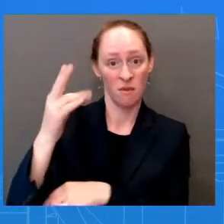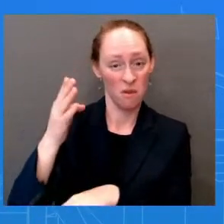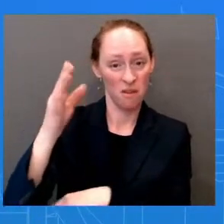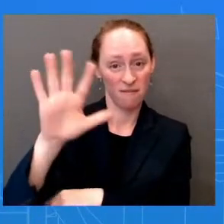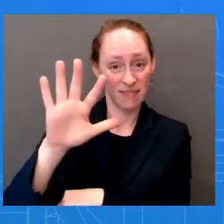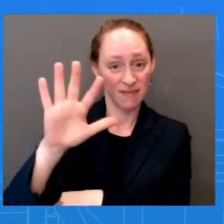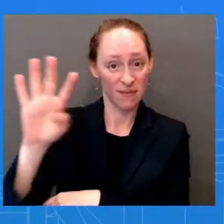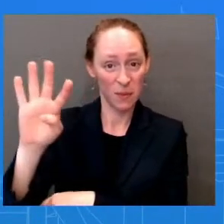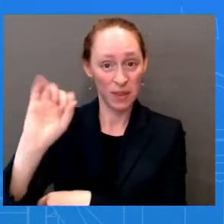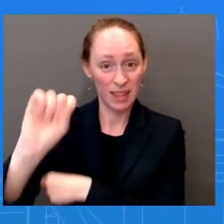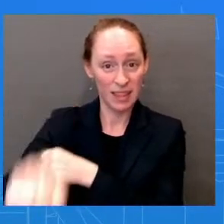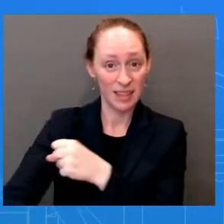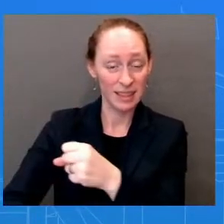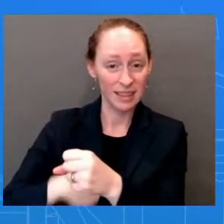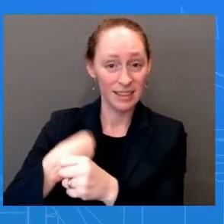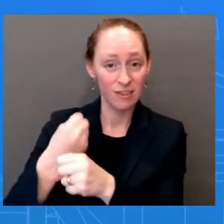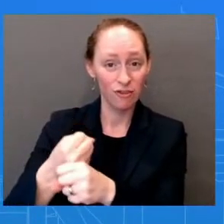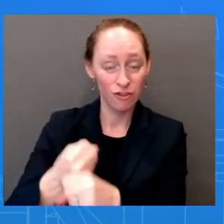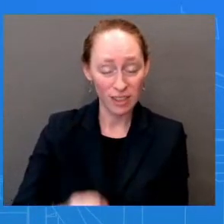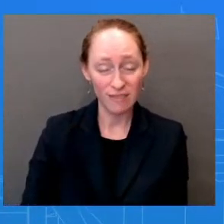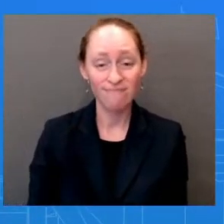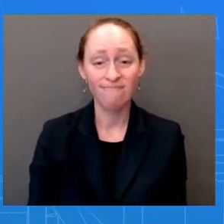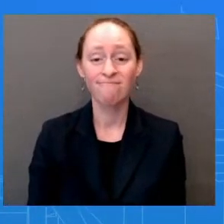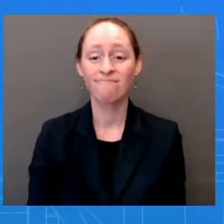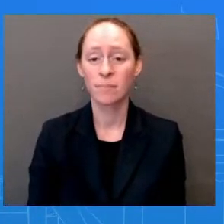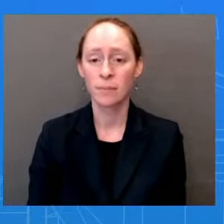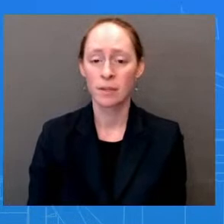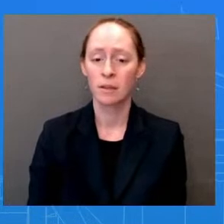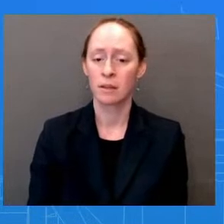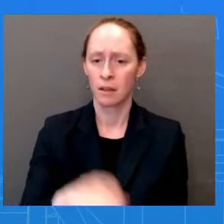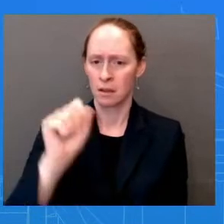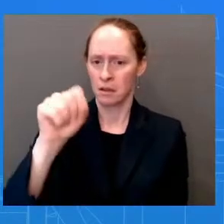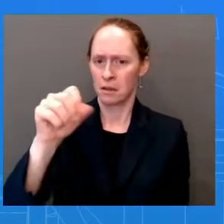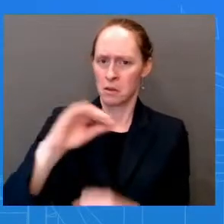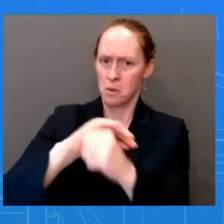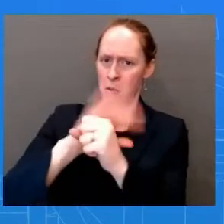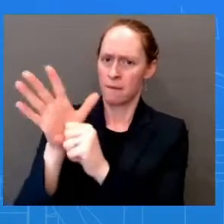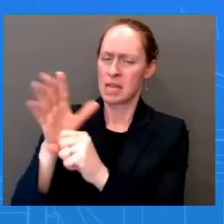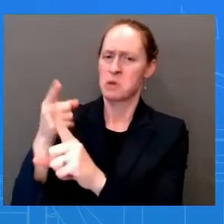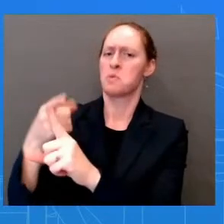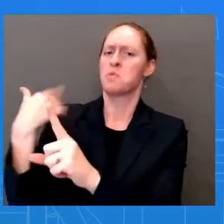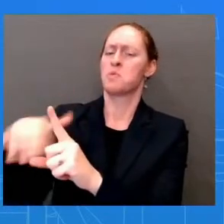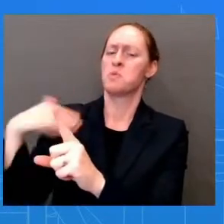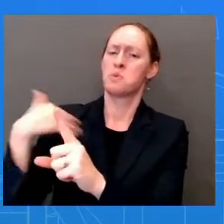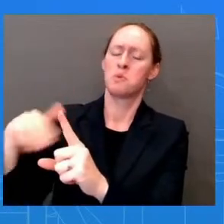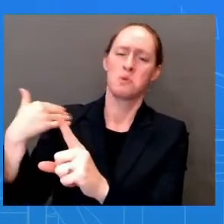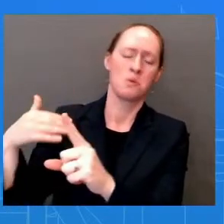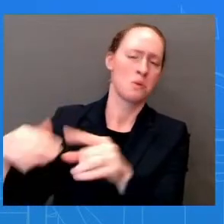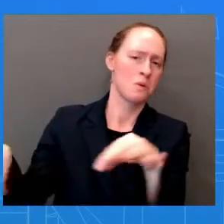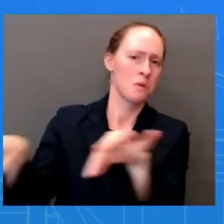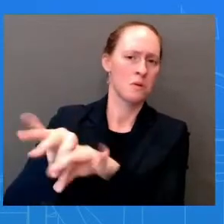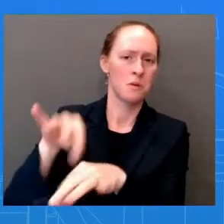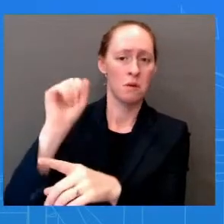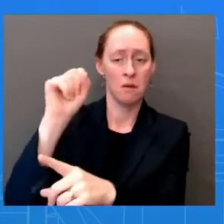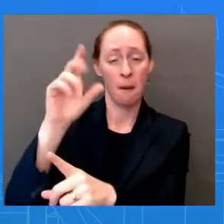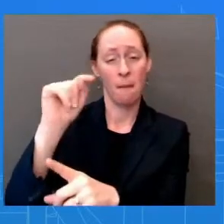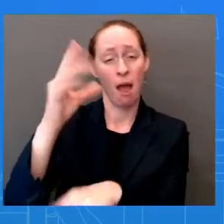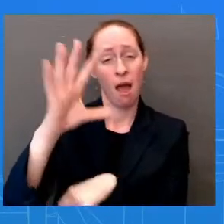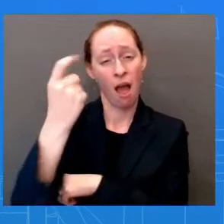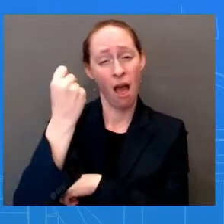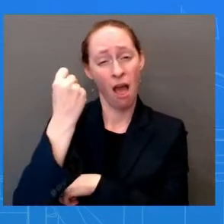really, really very important, it is a fragment of the total 40 years that I've been doing it.